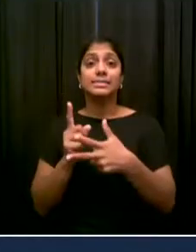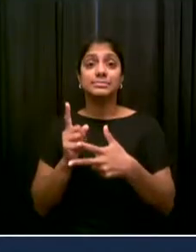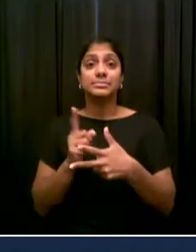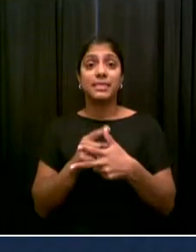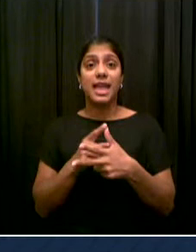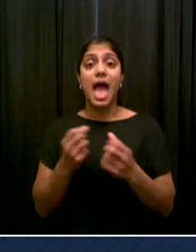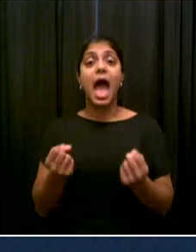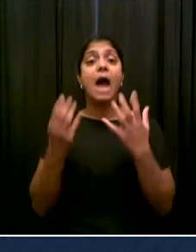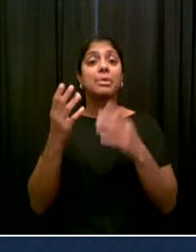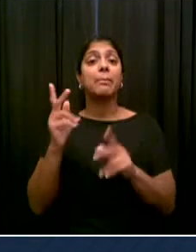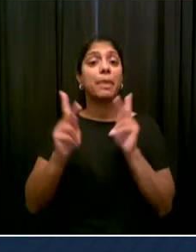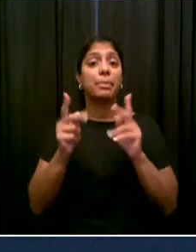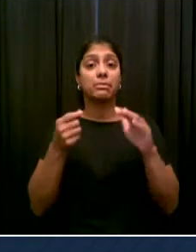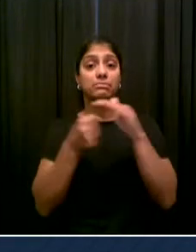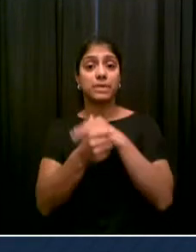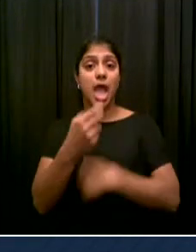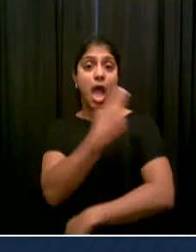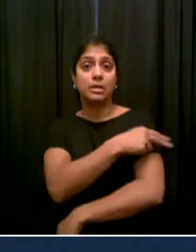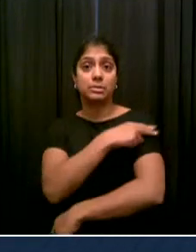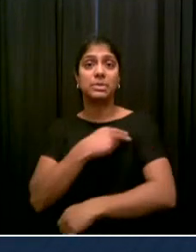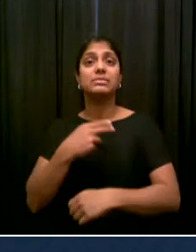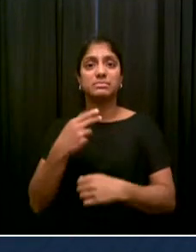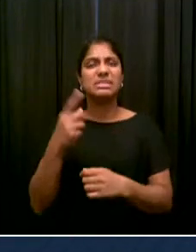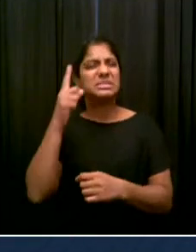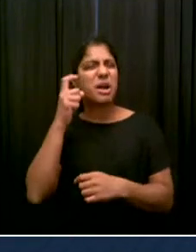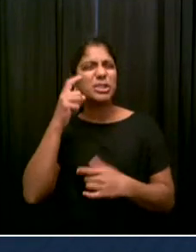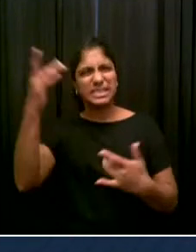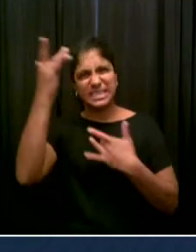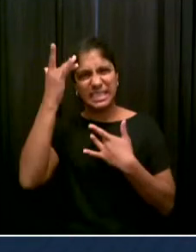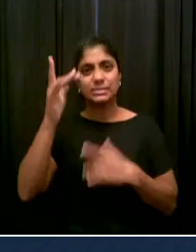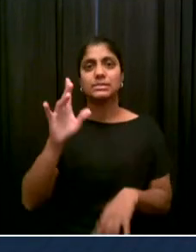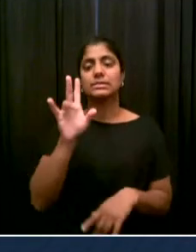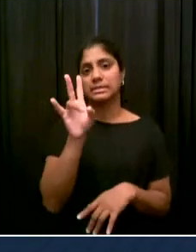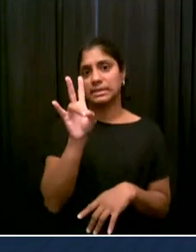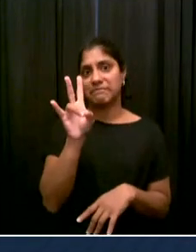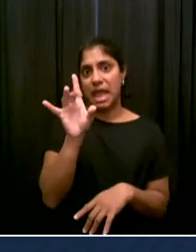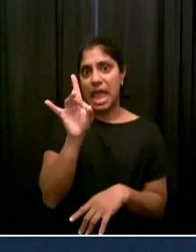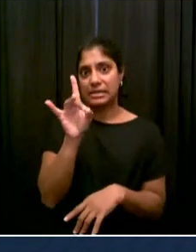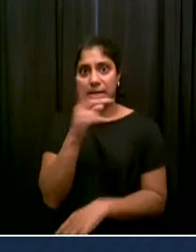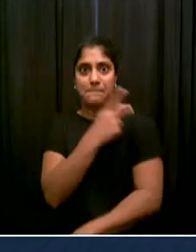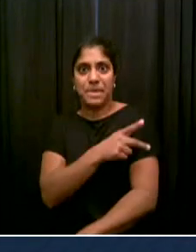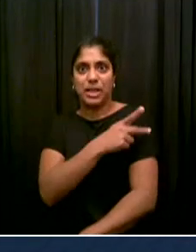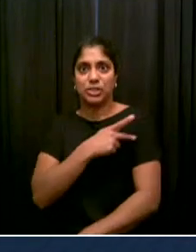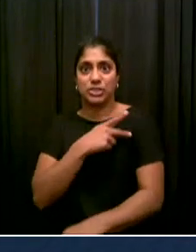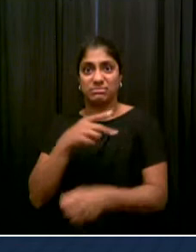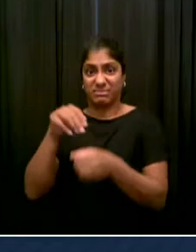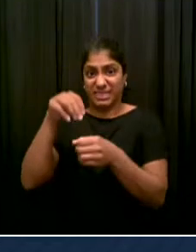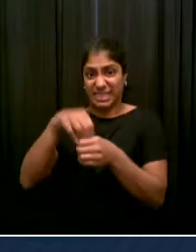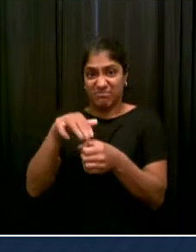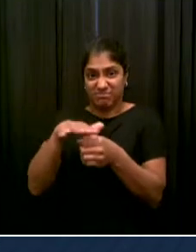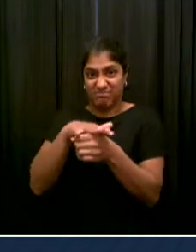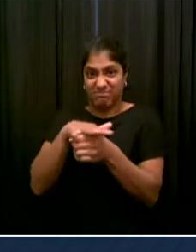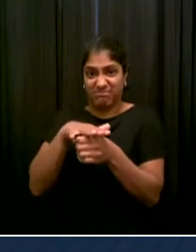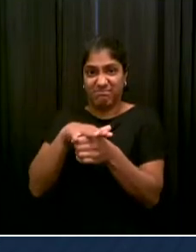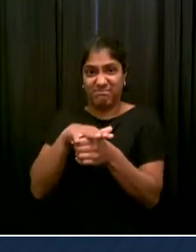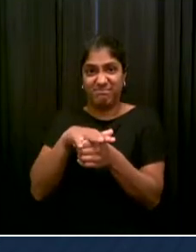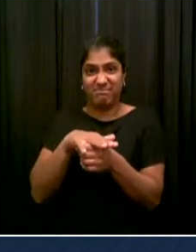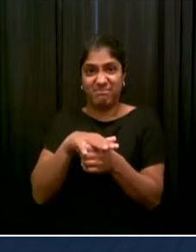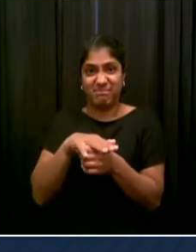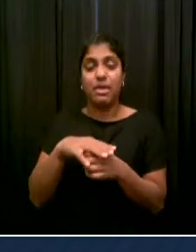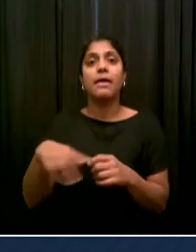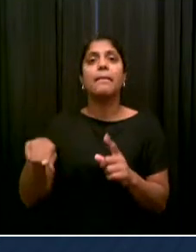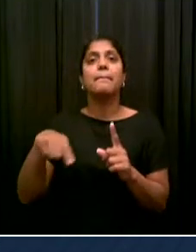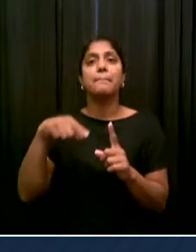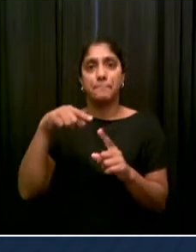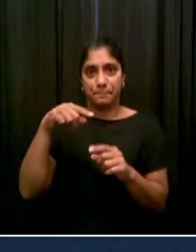suspected COVID-19. Today's report, 78 patients, confirmed positivity of 16.25%. Hospitalization rate